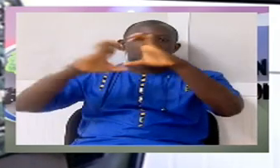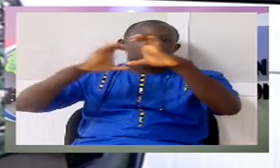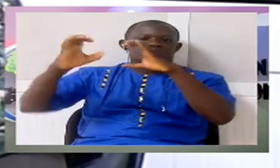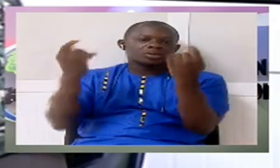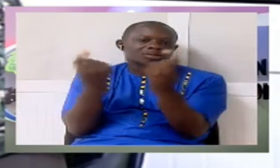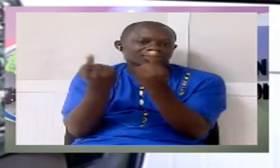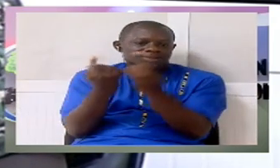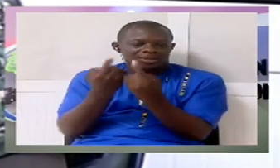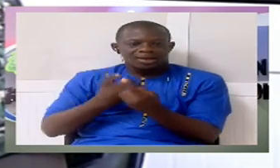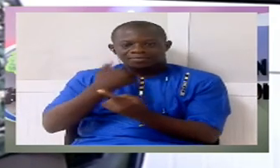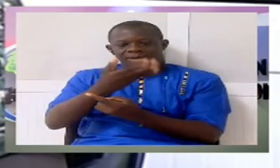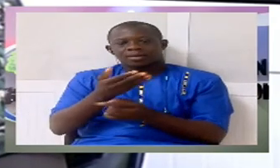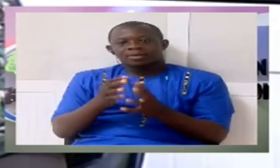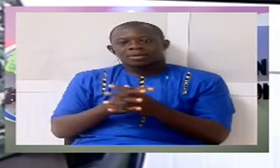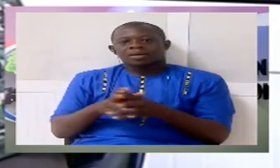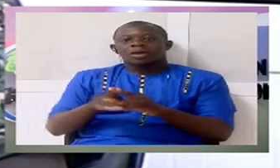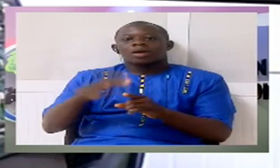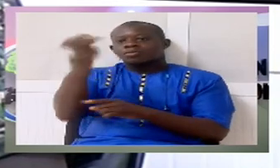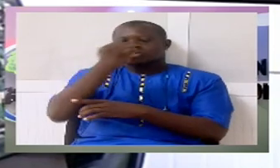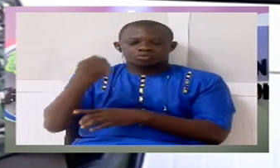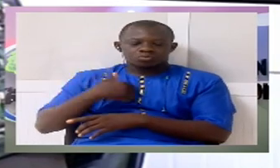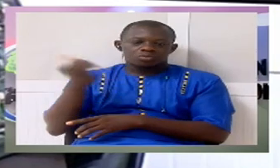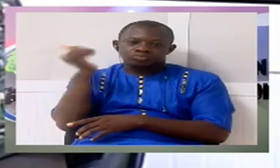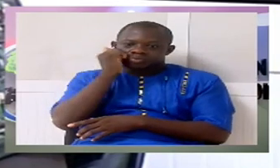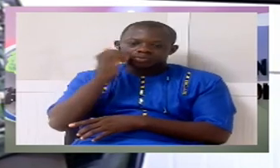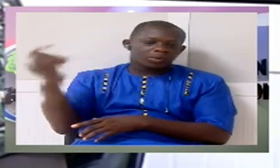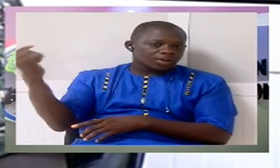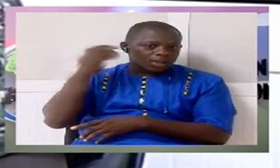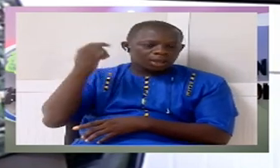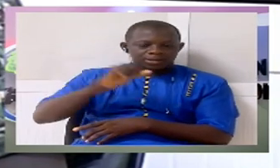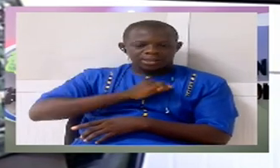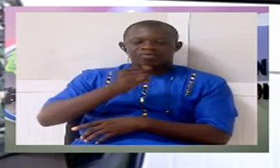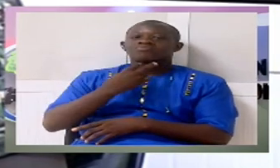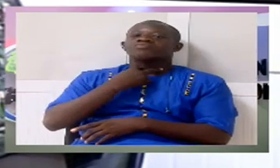sets. And it's his voice that we hear.